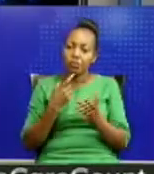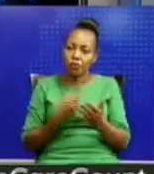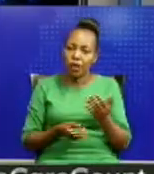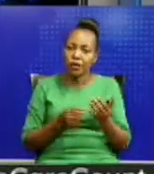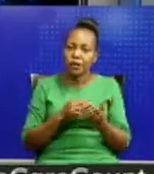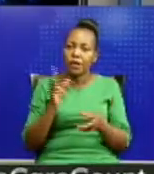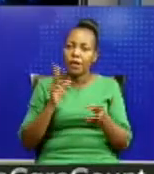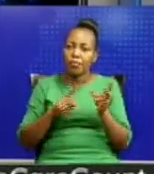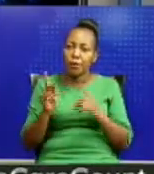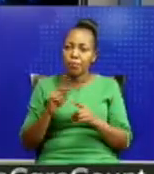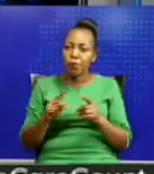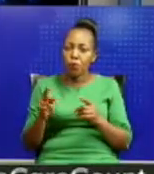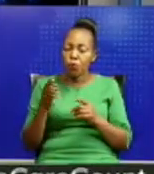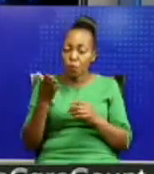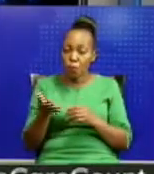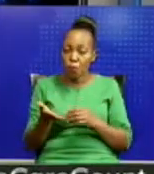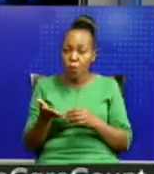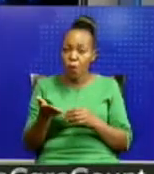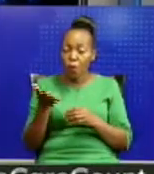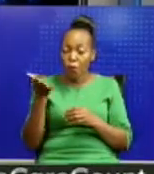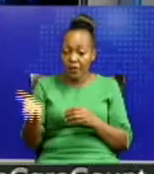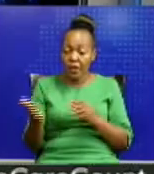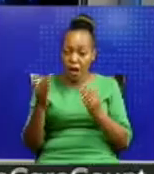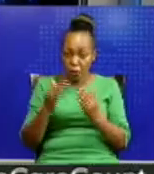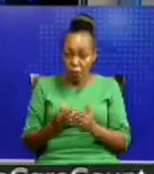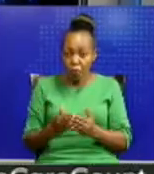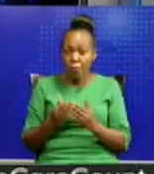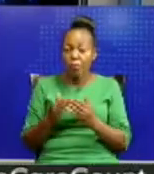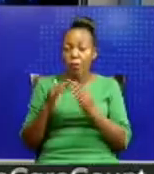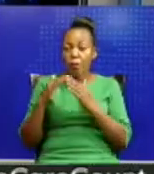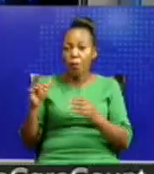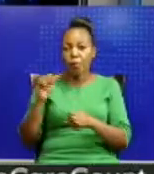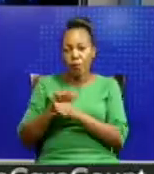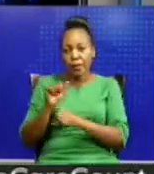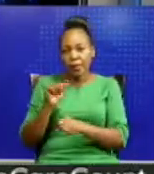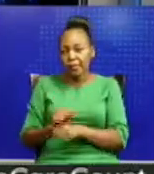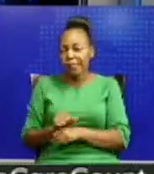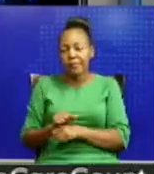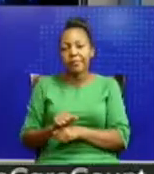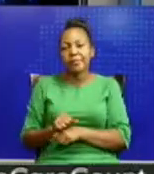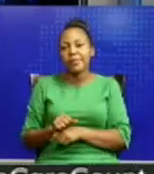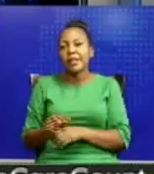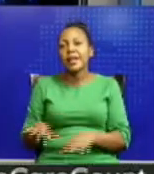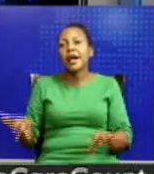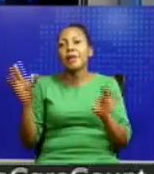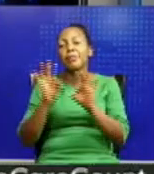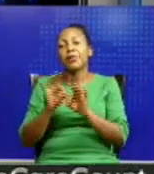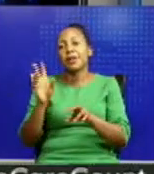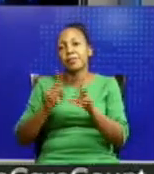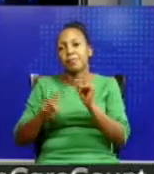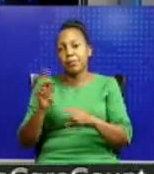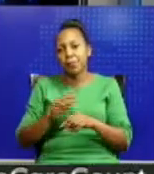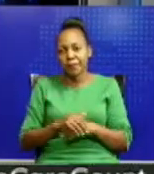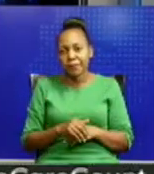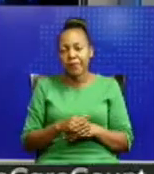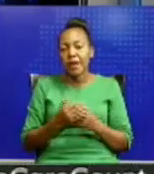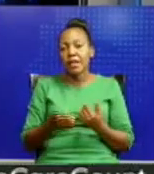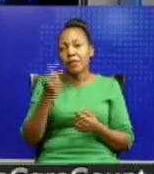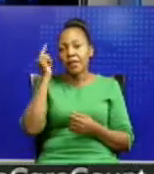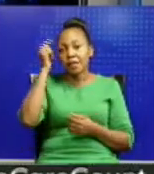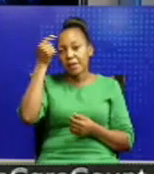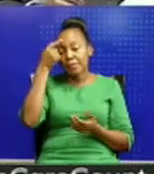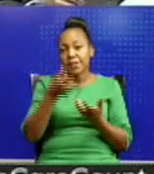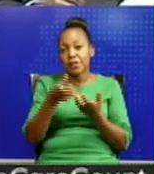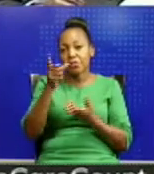that, people who do this unpaid care work, they are essential workers. It goes without saying that these are essential workers. Should government